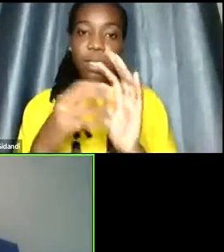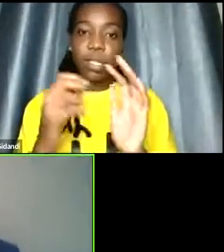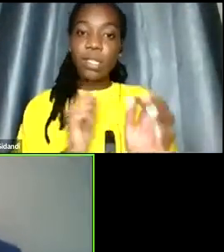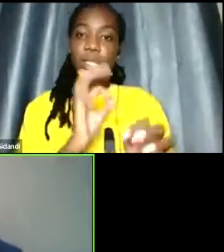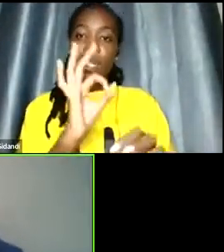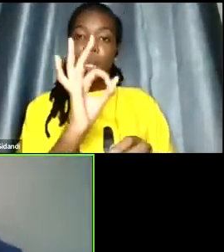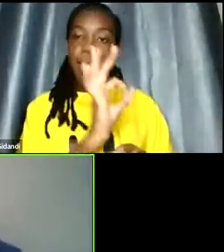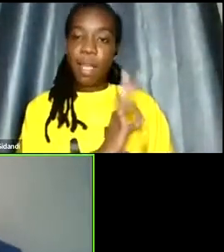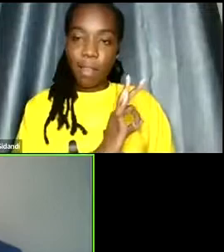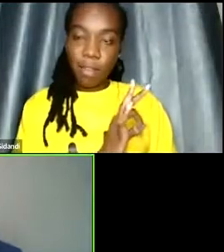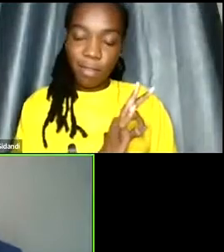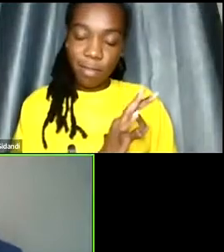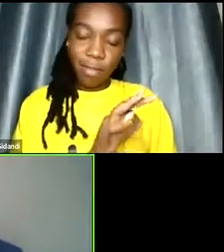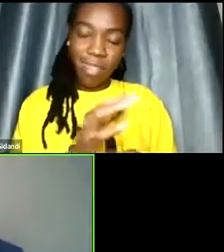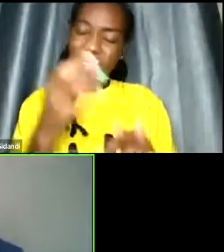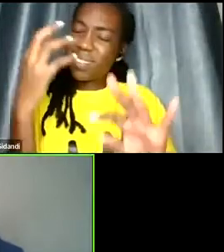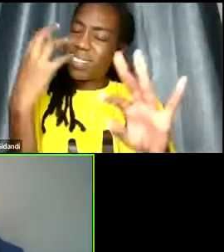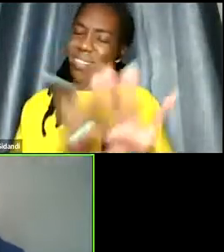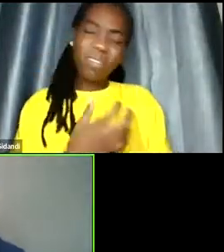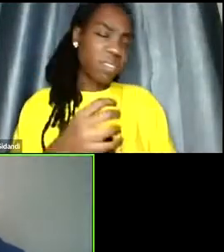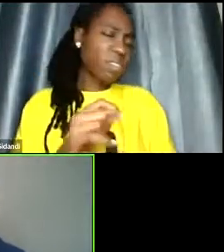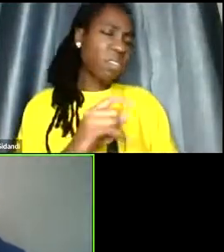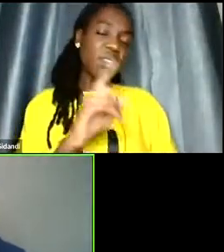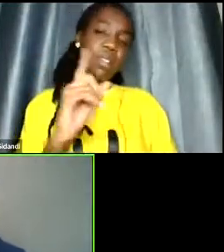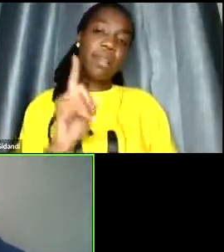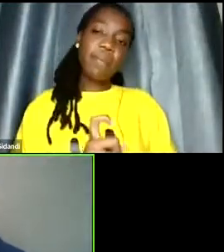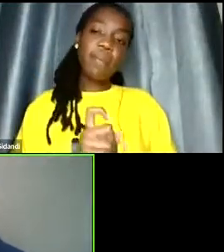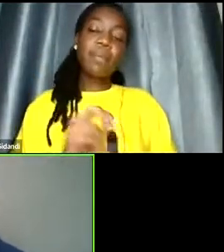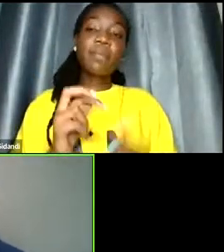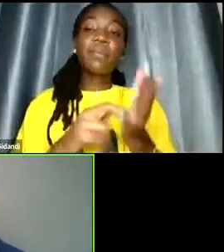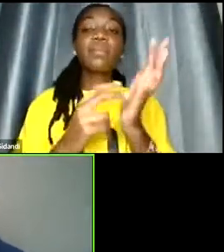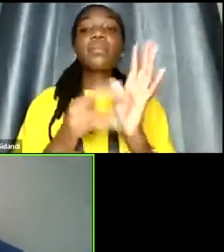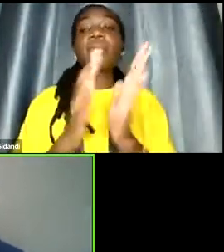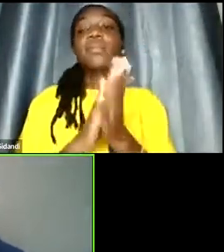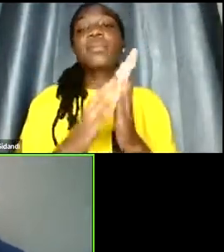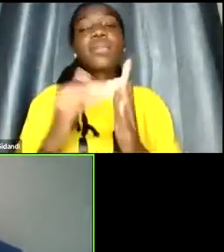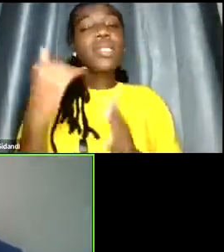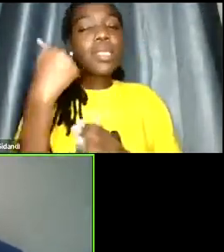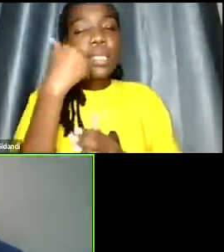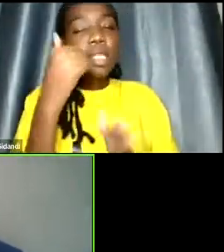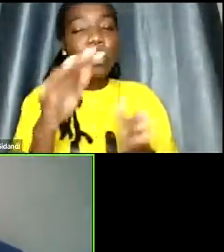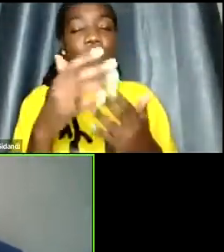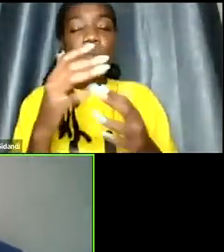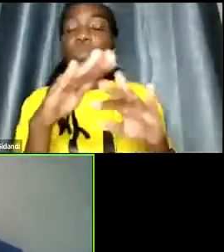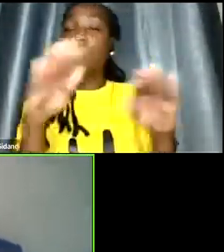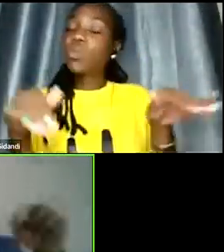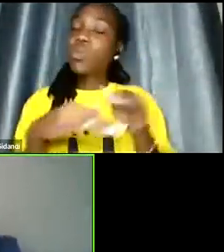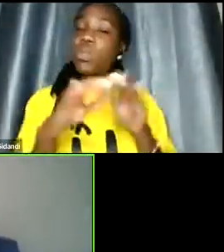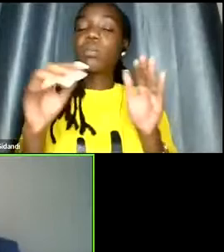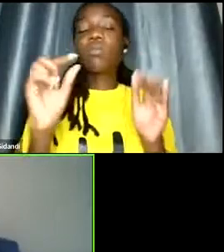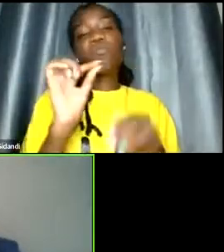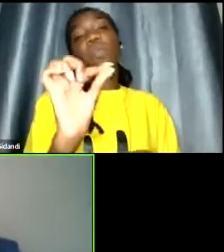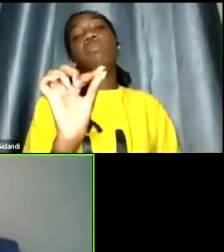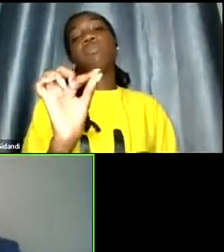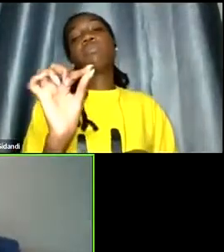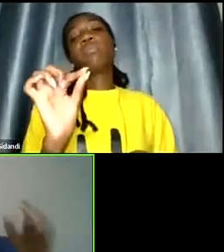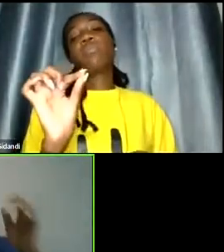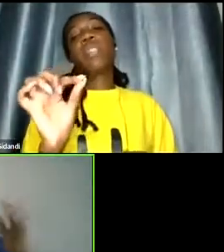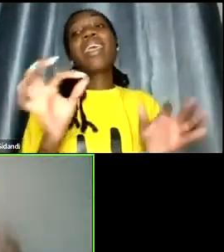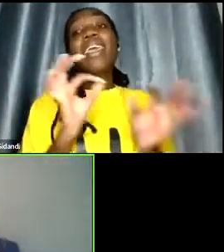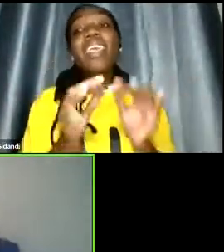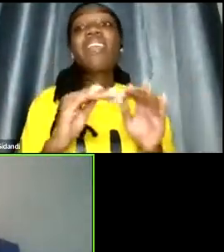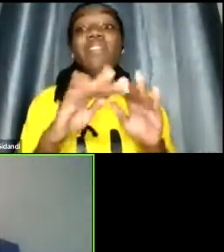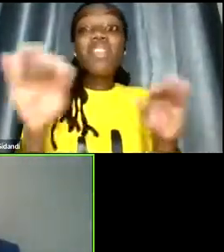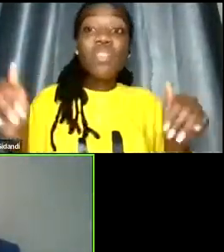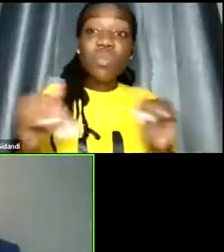very difficult assignments, it's either a sink or swim assignment. Sink or swim, period. If they swim, then you